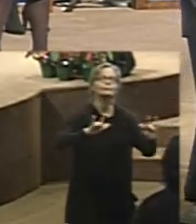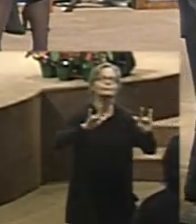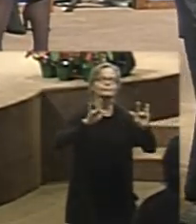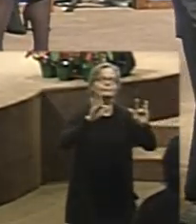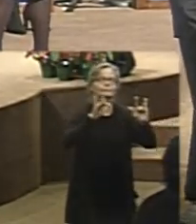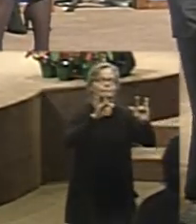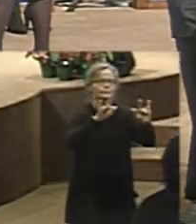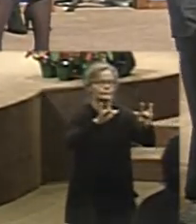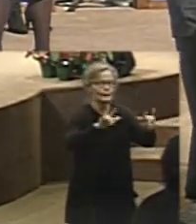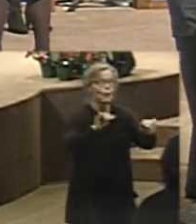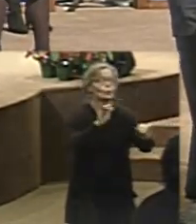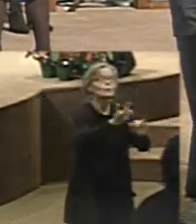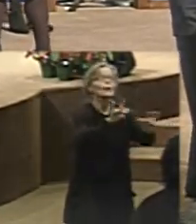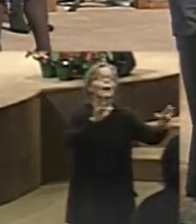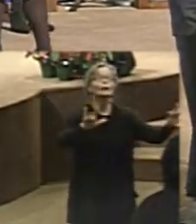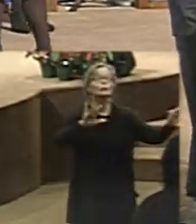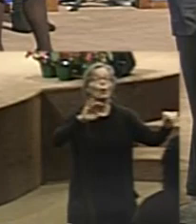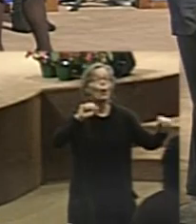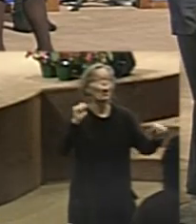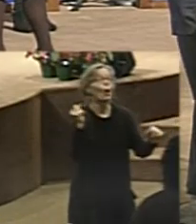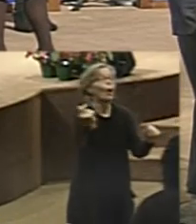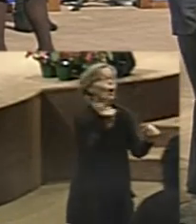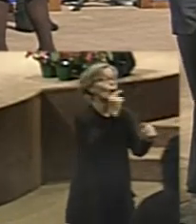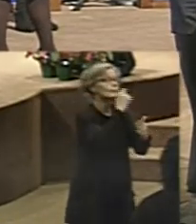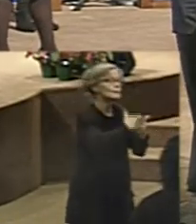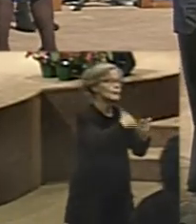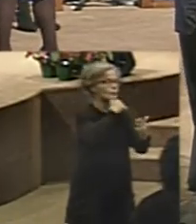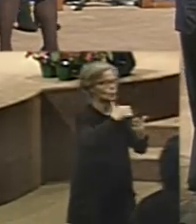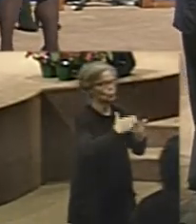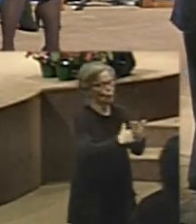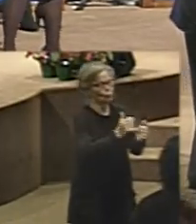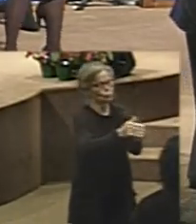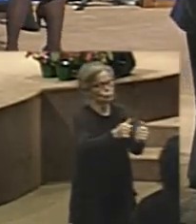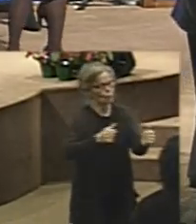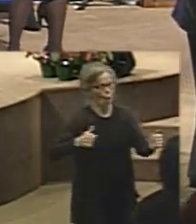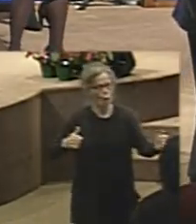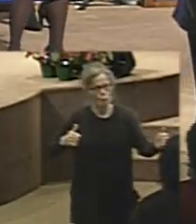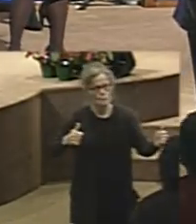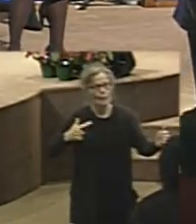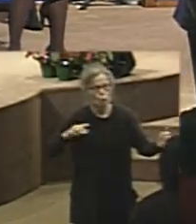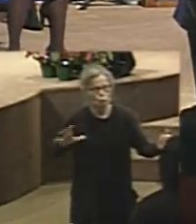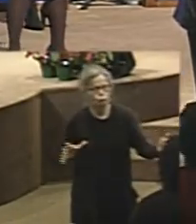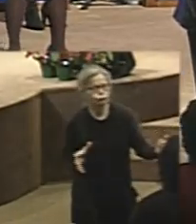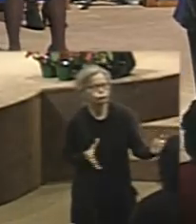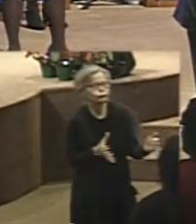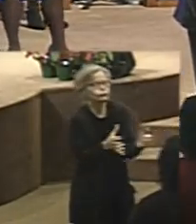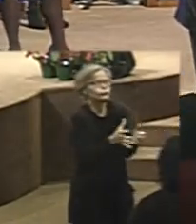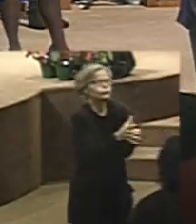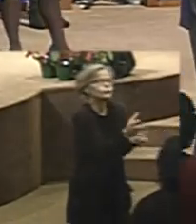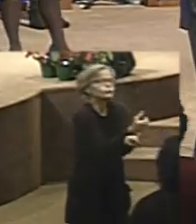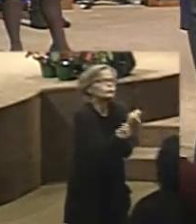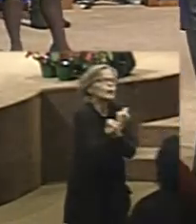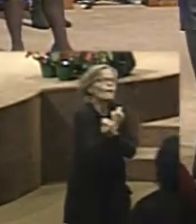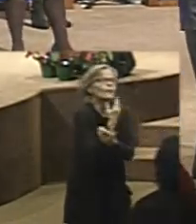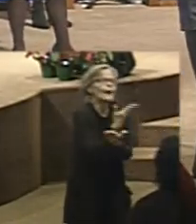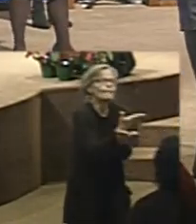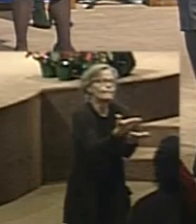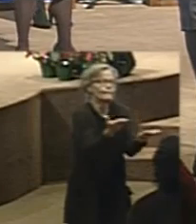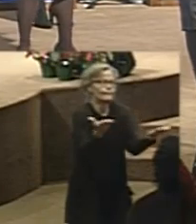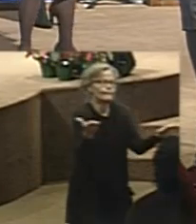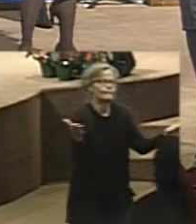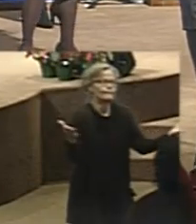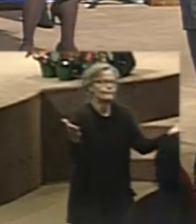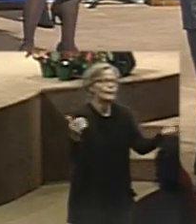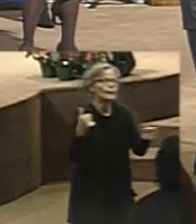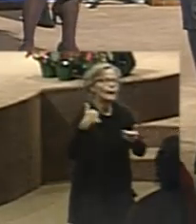that you reach them, and that you draw them within the embrace of grace, and let them come